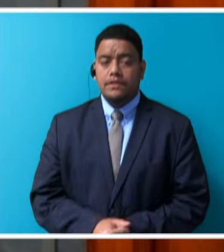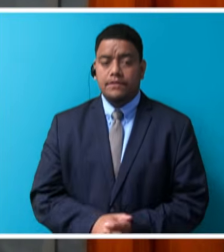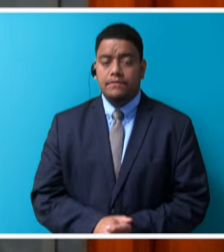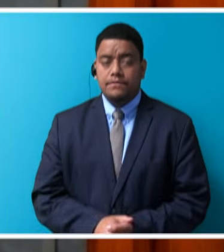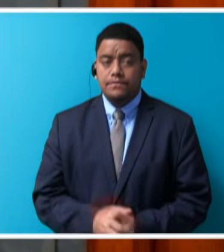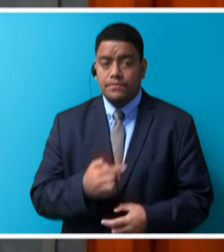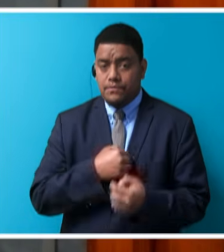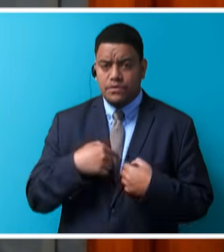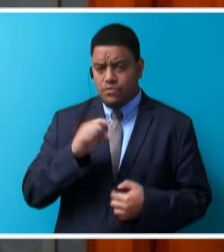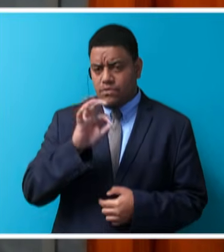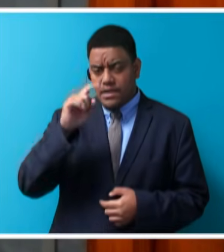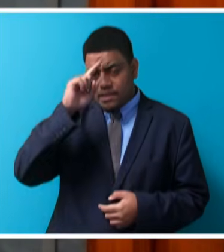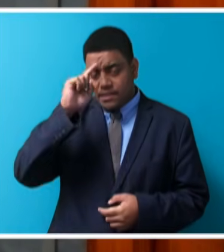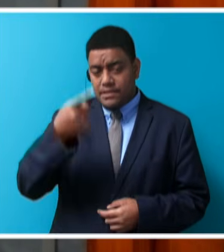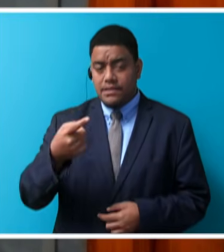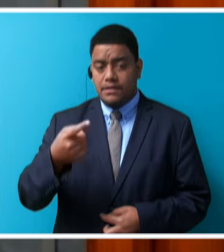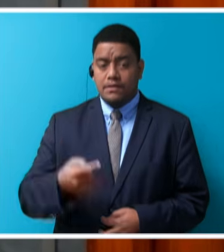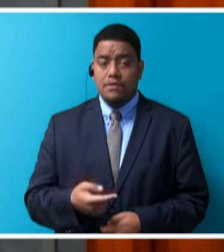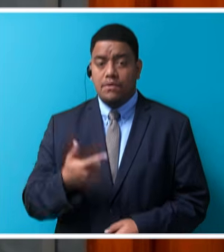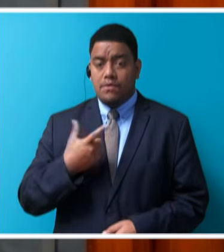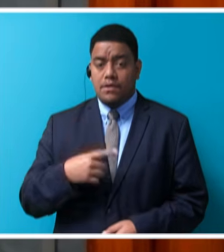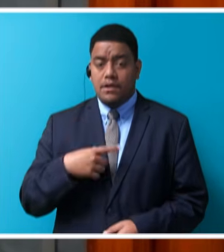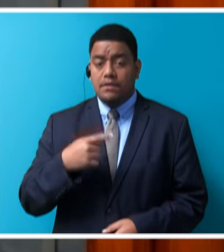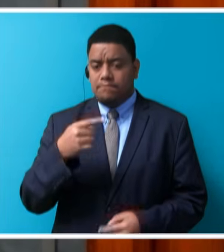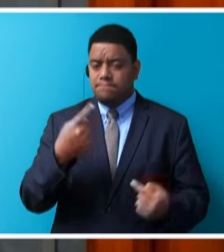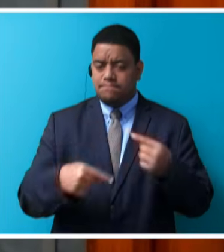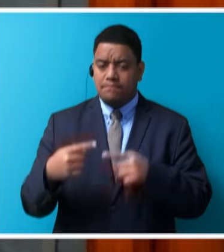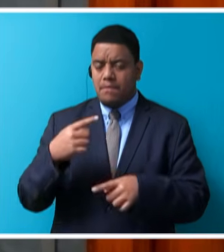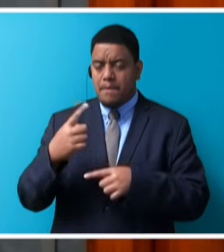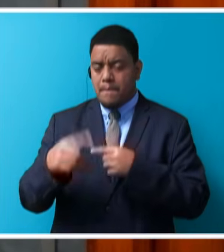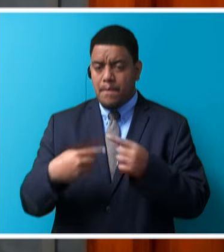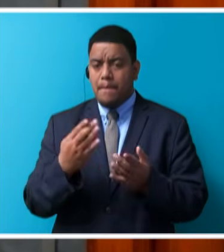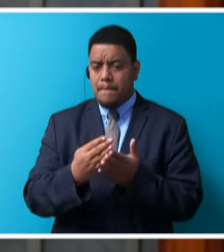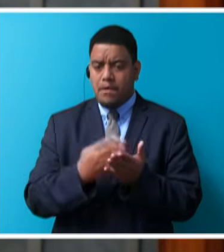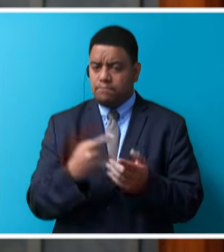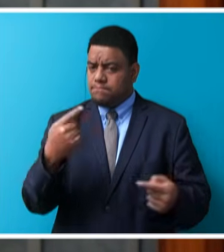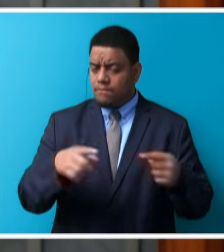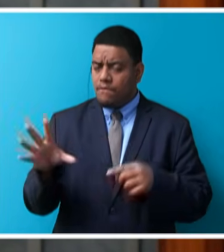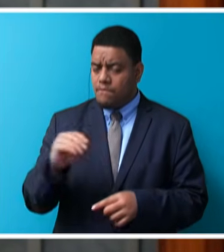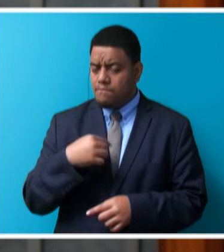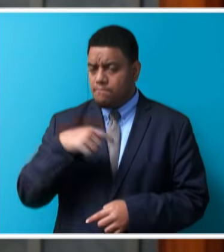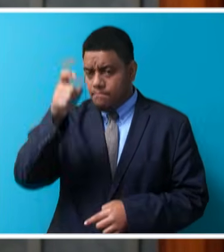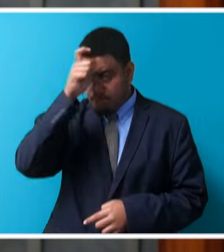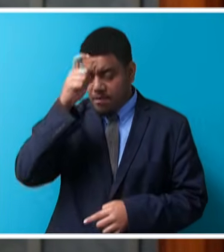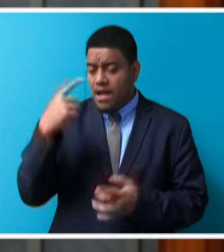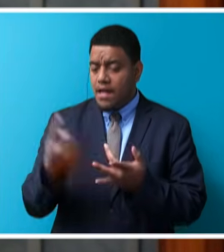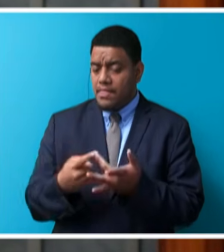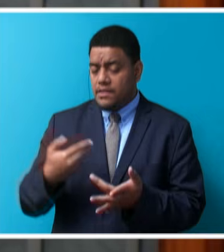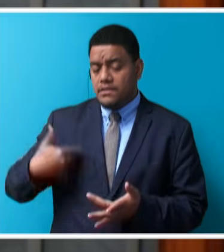I do not understand why the critics about the budget is coming from the other side of the